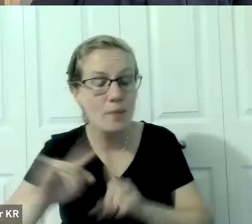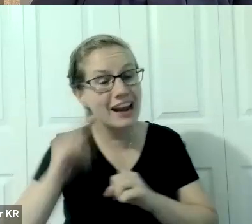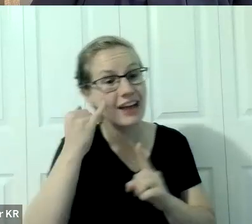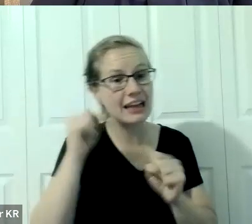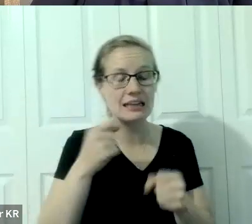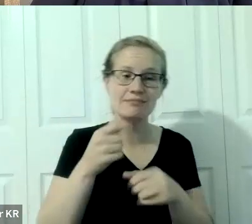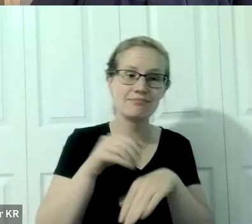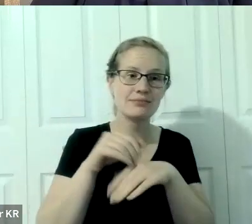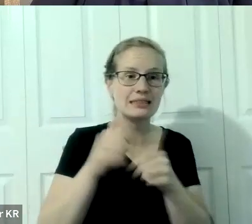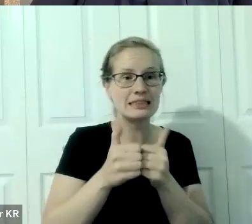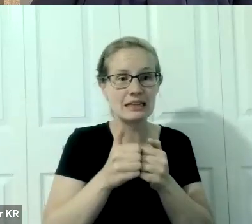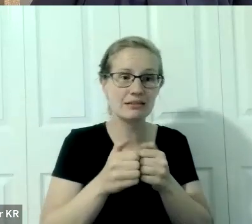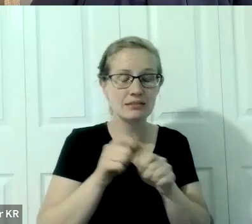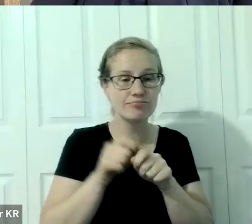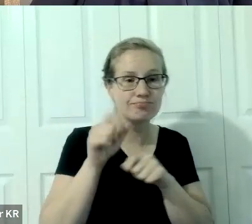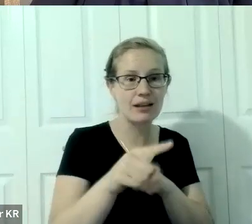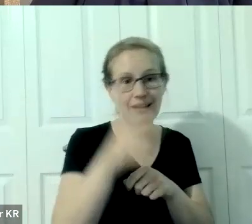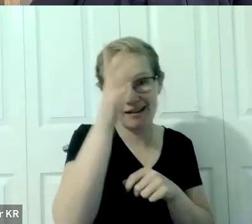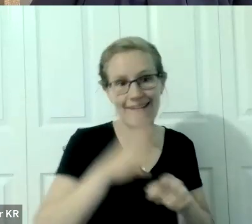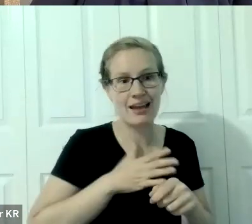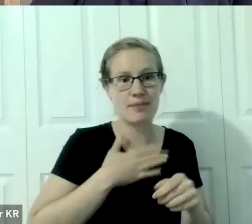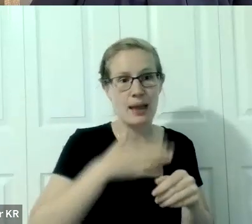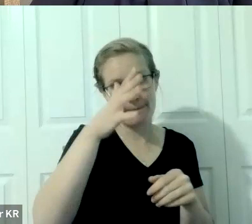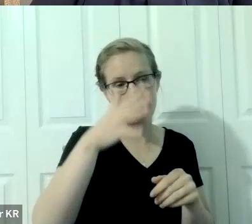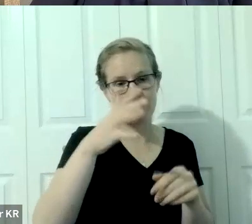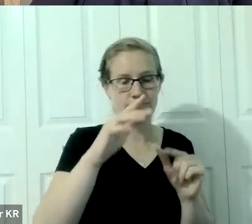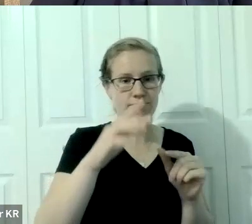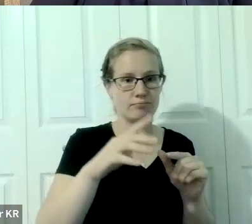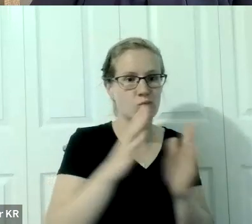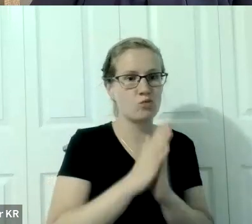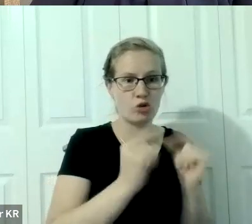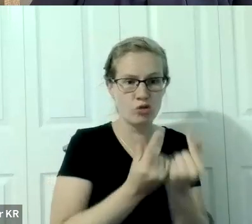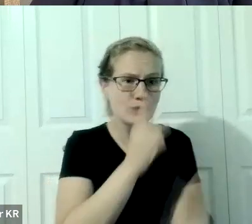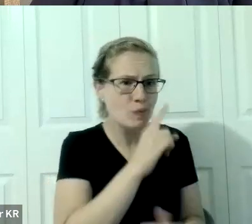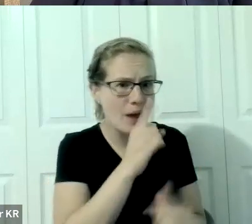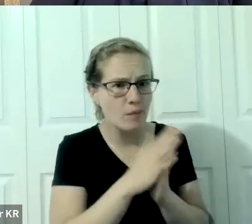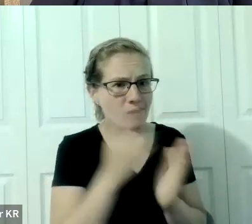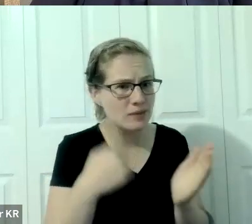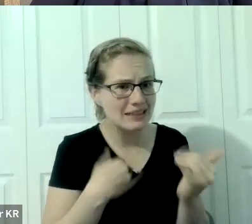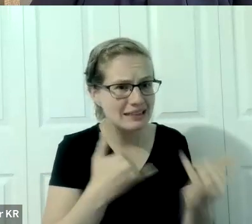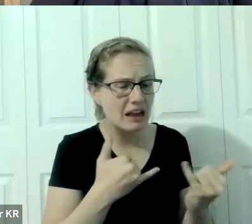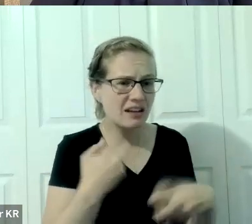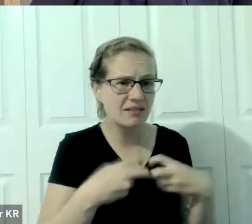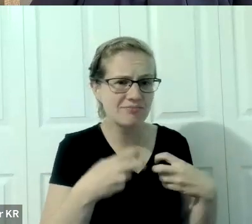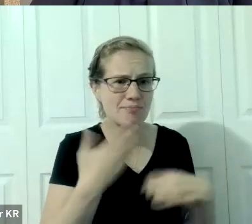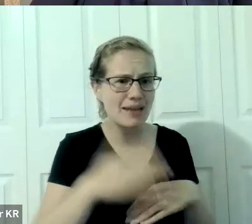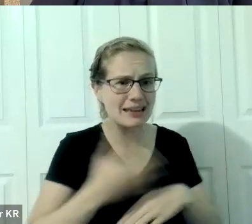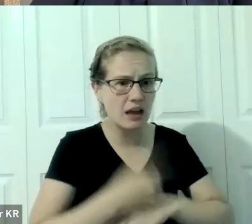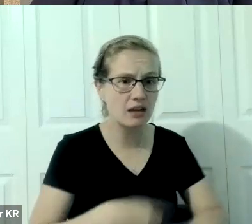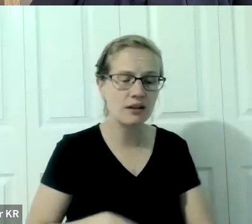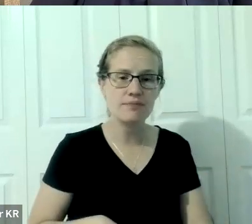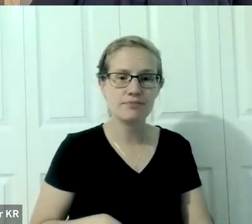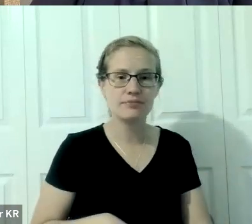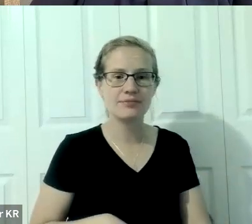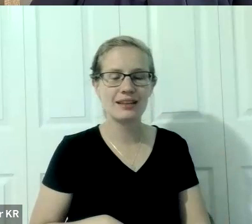message to, you know, one of the guys in my men's prayer group and say, hey, would you mind praying for me today? I'm having a bad day.